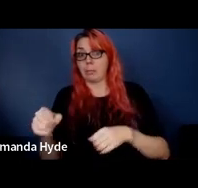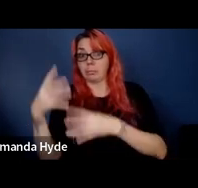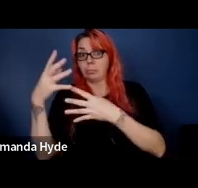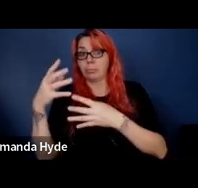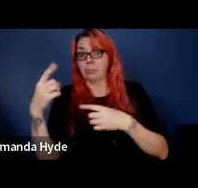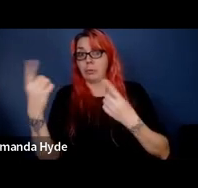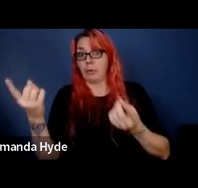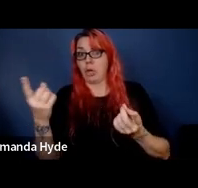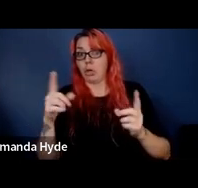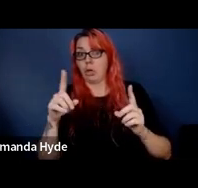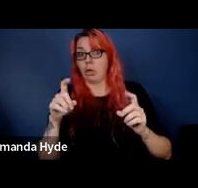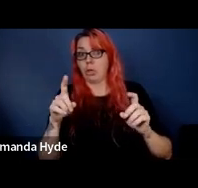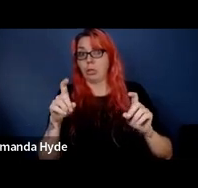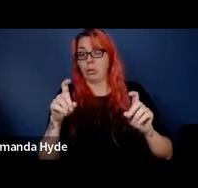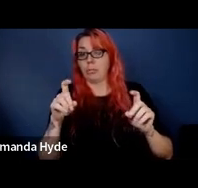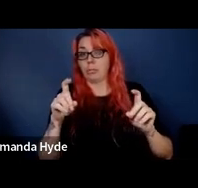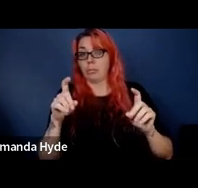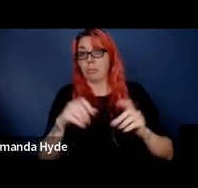Randy.